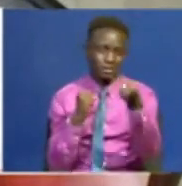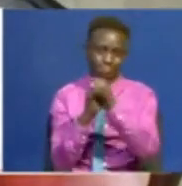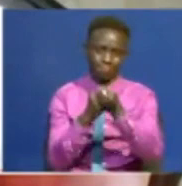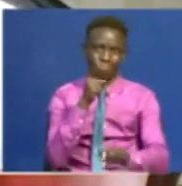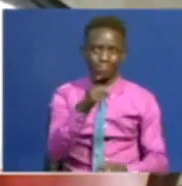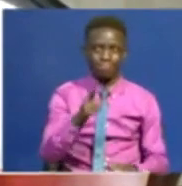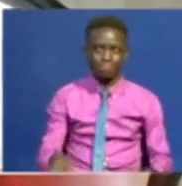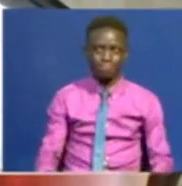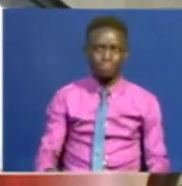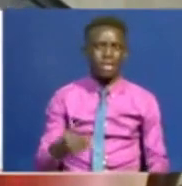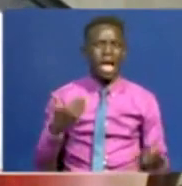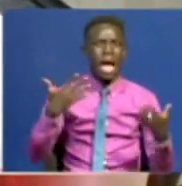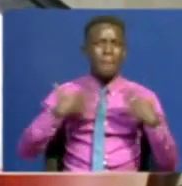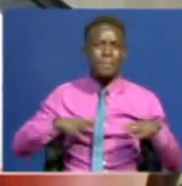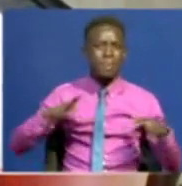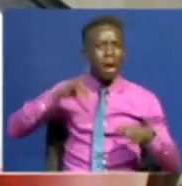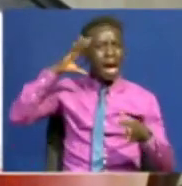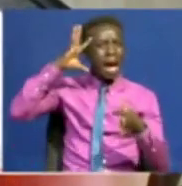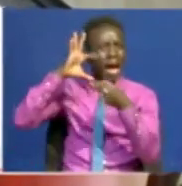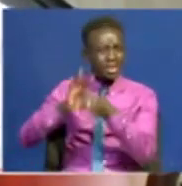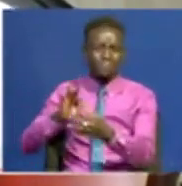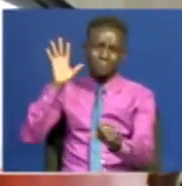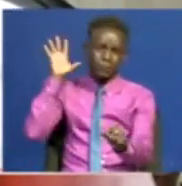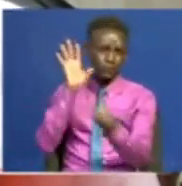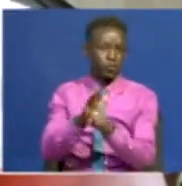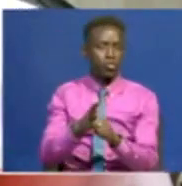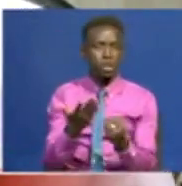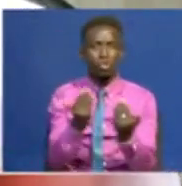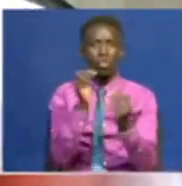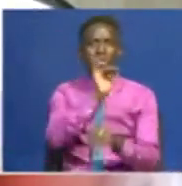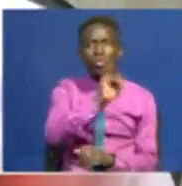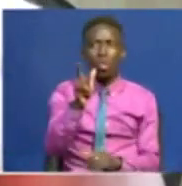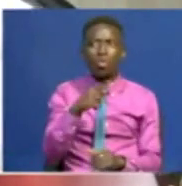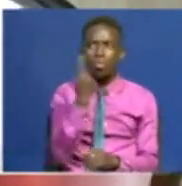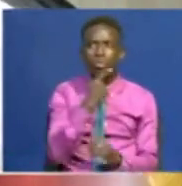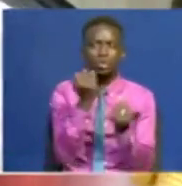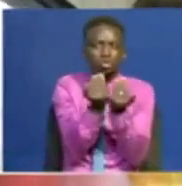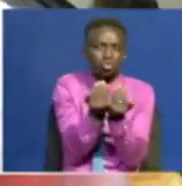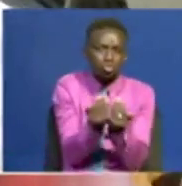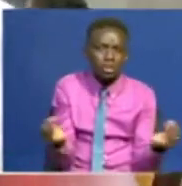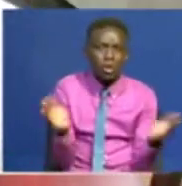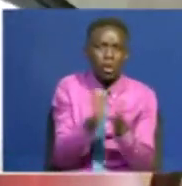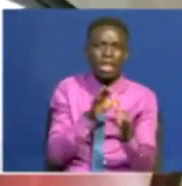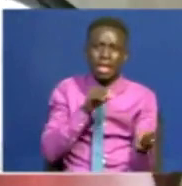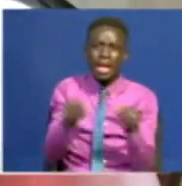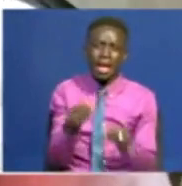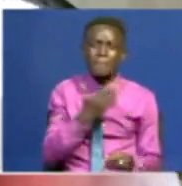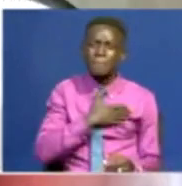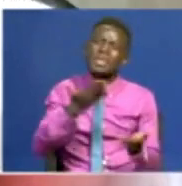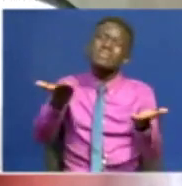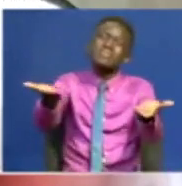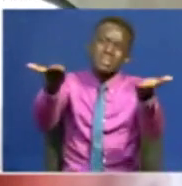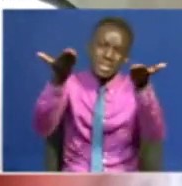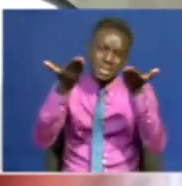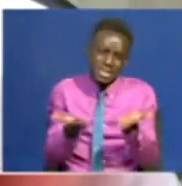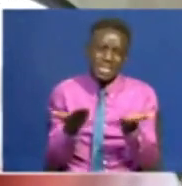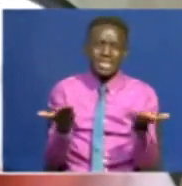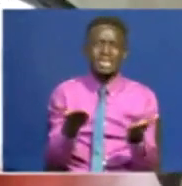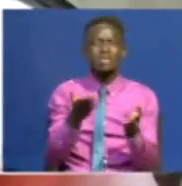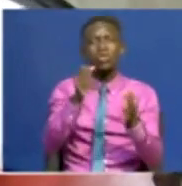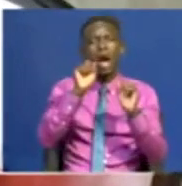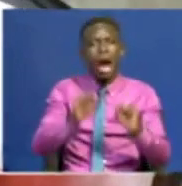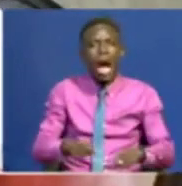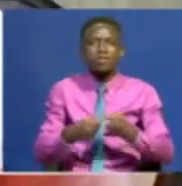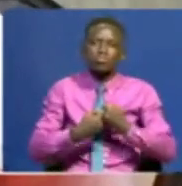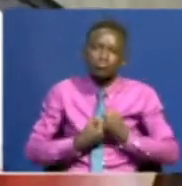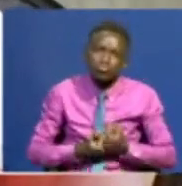on the communities, those with children with disabilities, to bring them out. They can only be supported if they bring their children